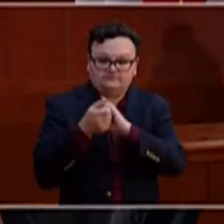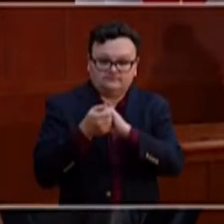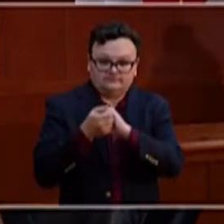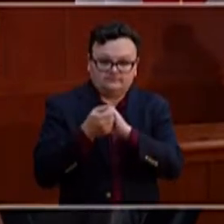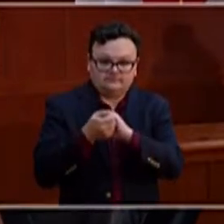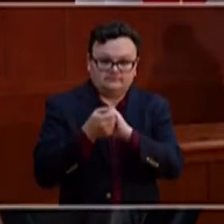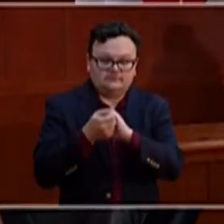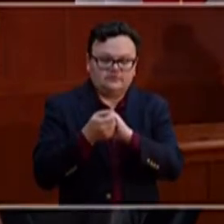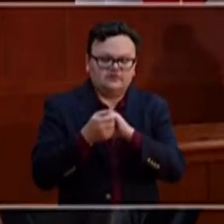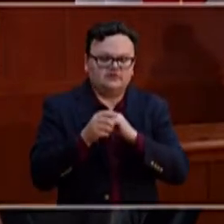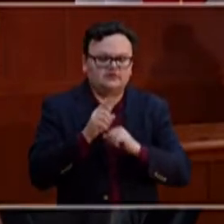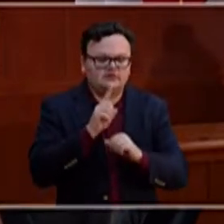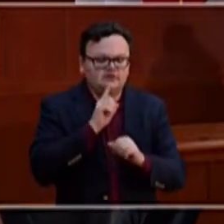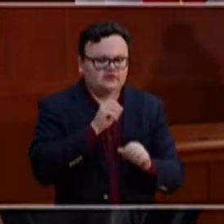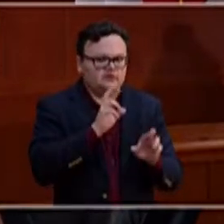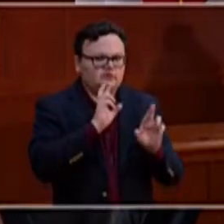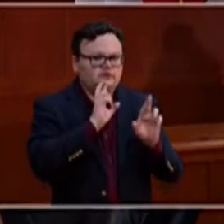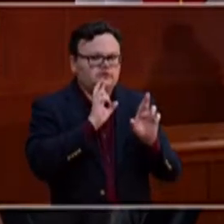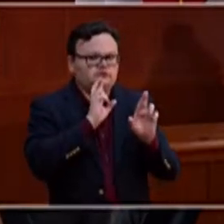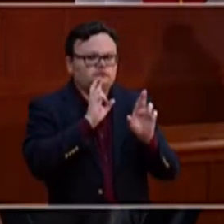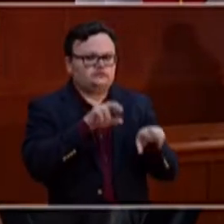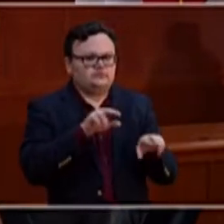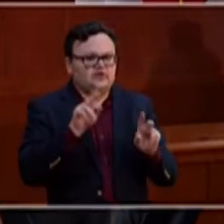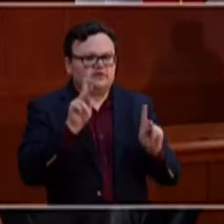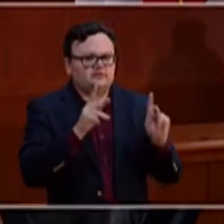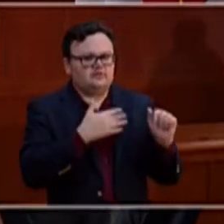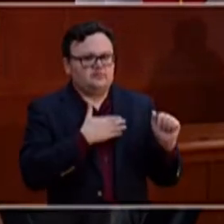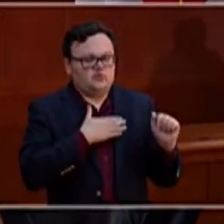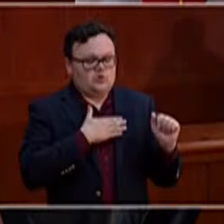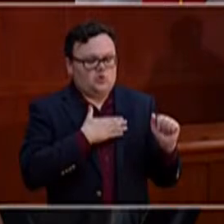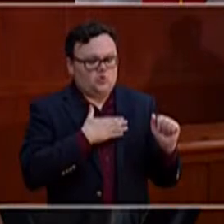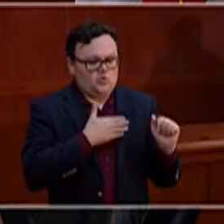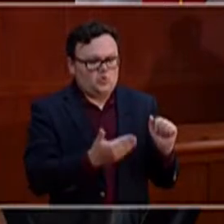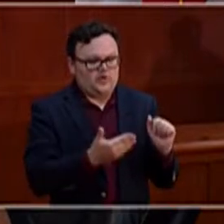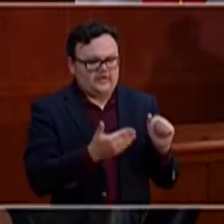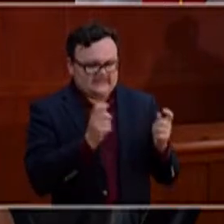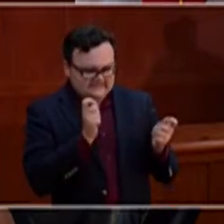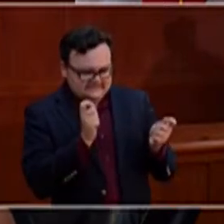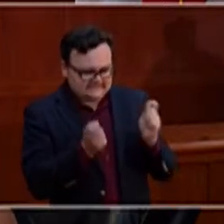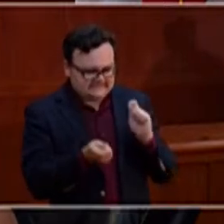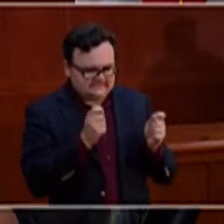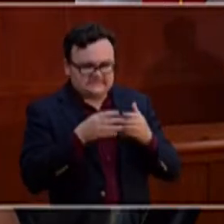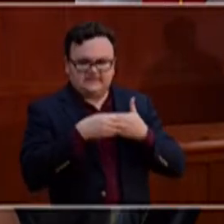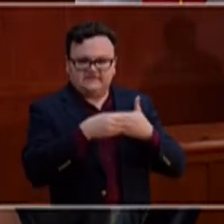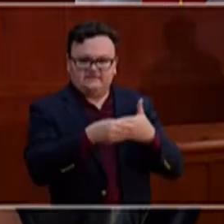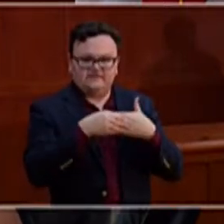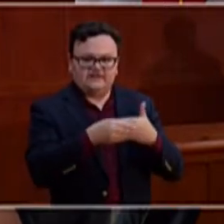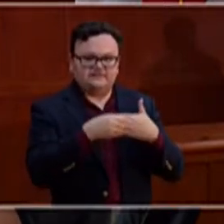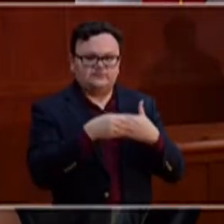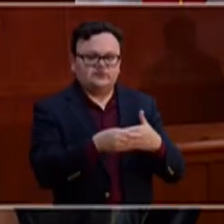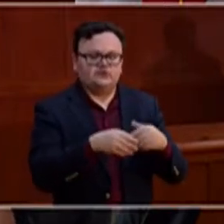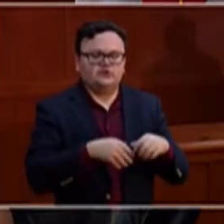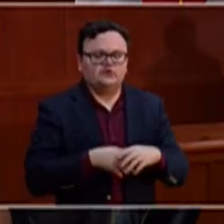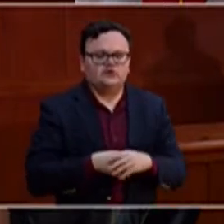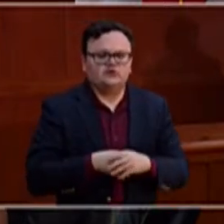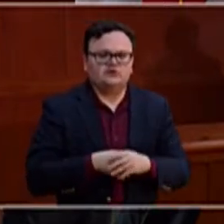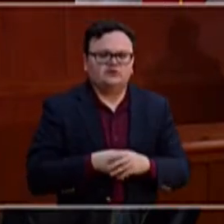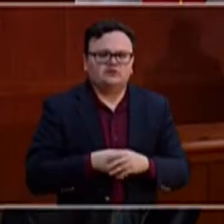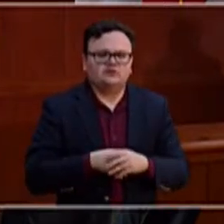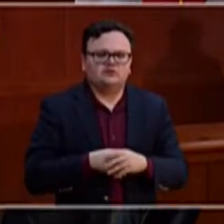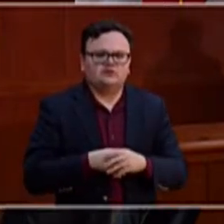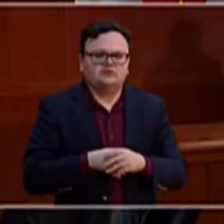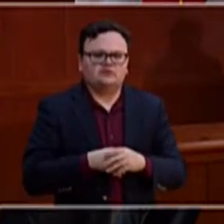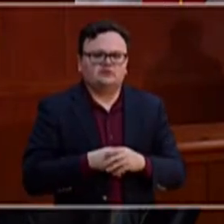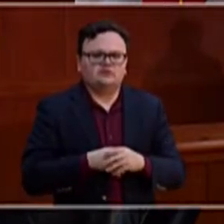the responsiveness and willingness to modify policies that might be in our way or blocking the ability